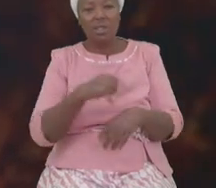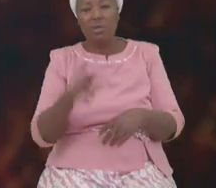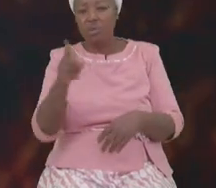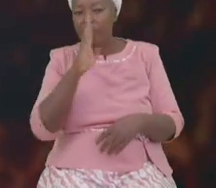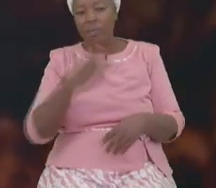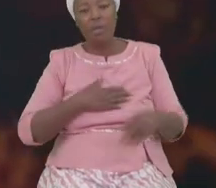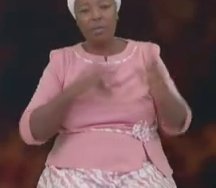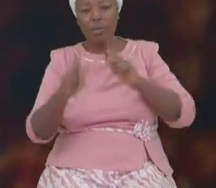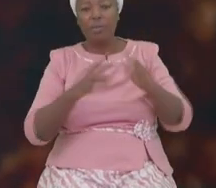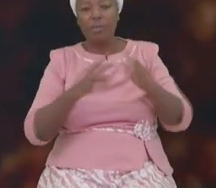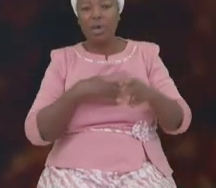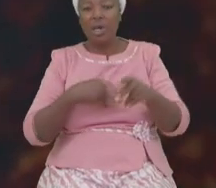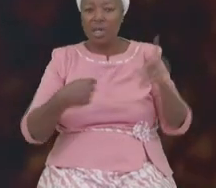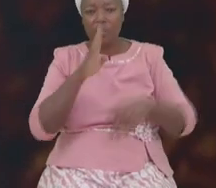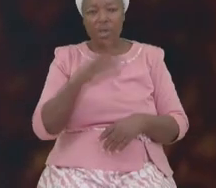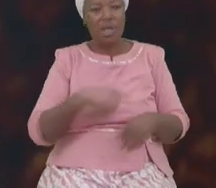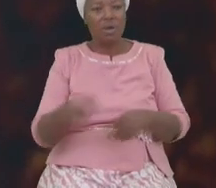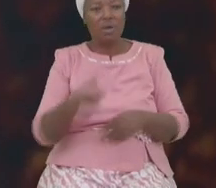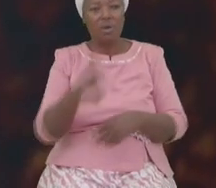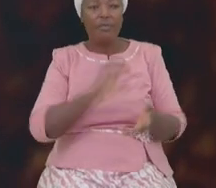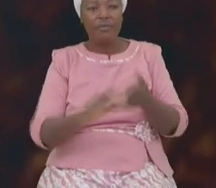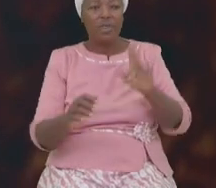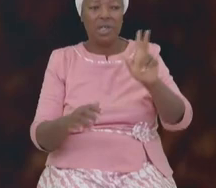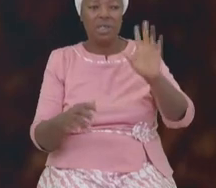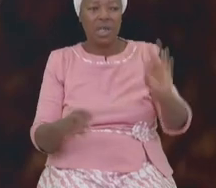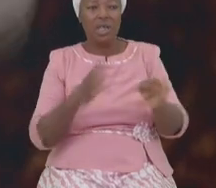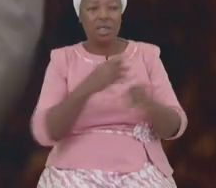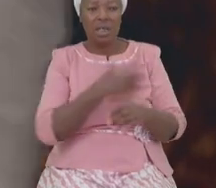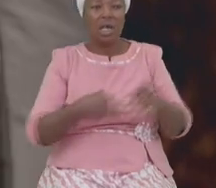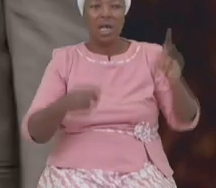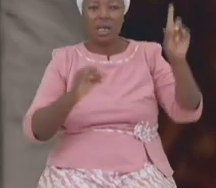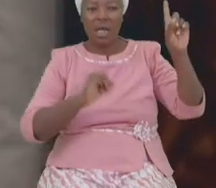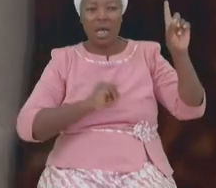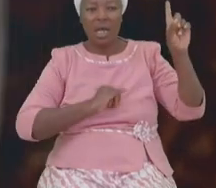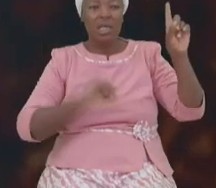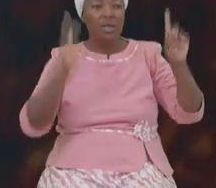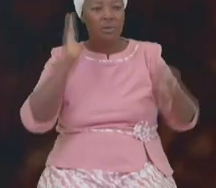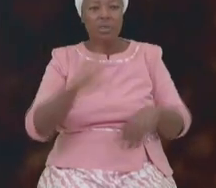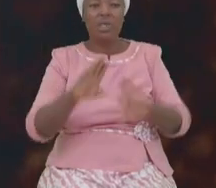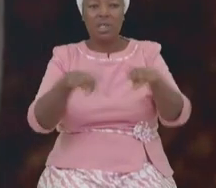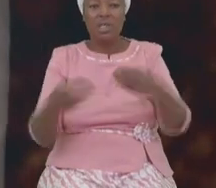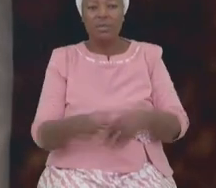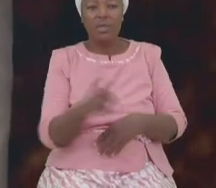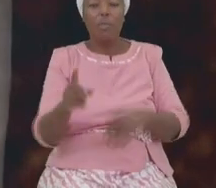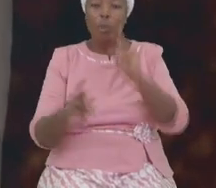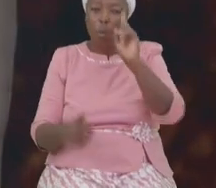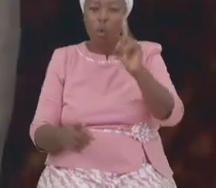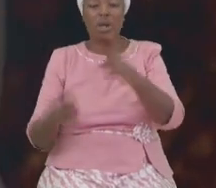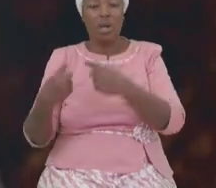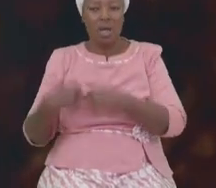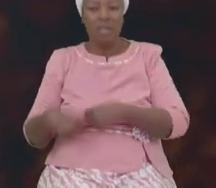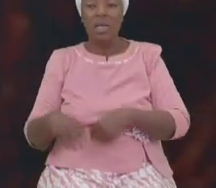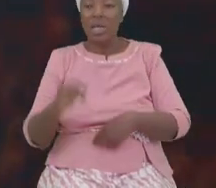their God. In verse 39, he tells us, and I will give them one heart. I